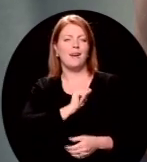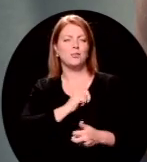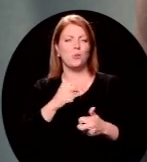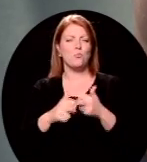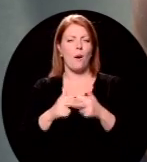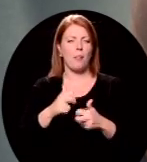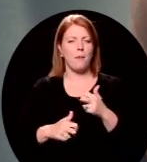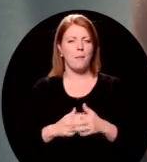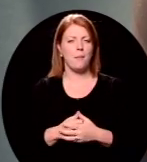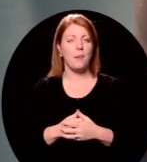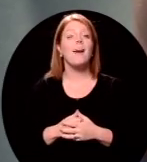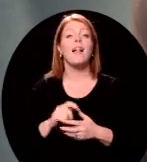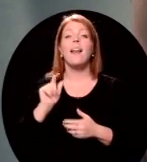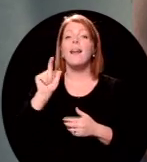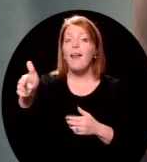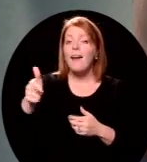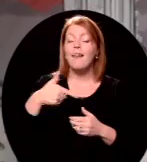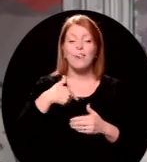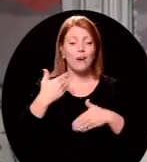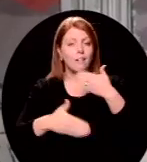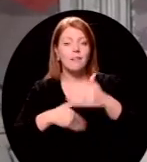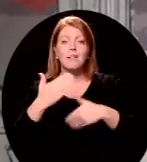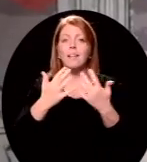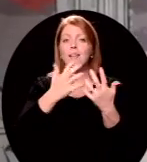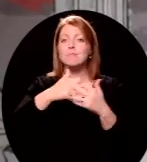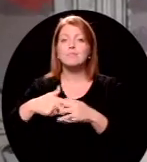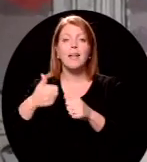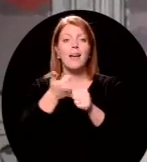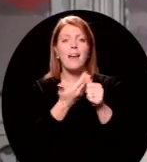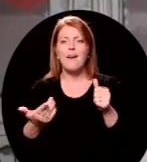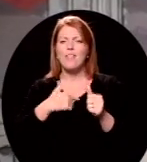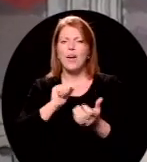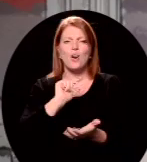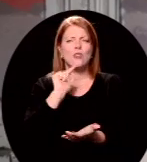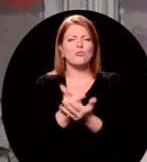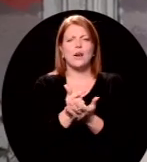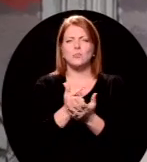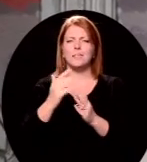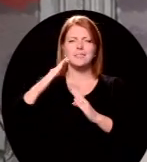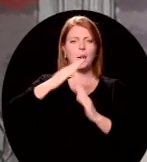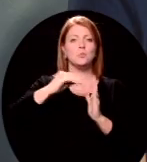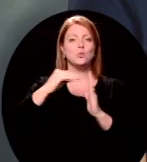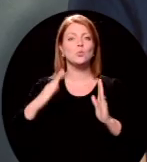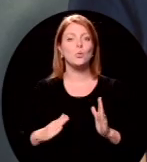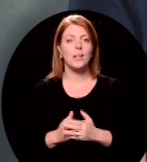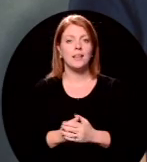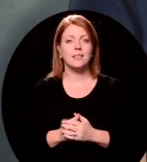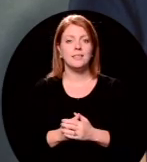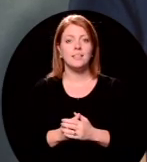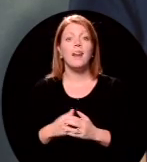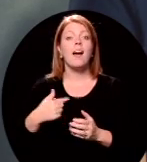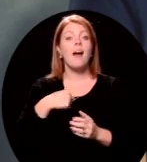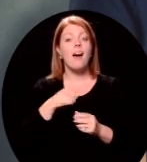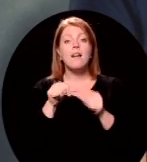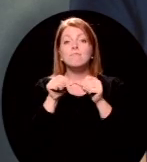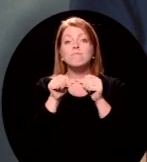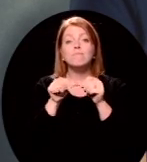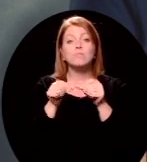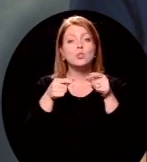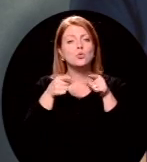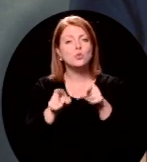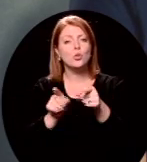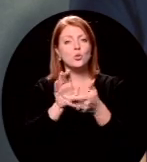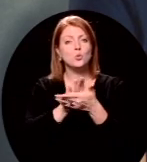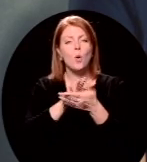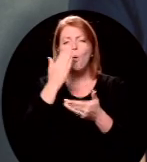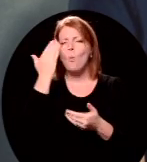problem. And then I got my stuff together and I graduated top of my class almost. I stayed in school because